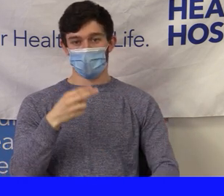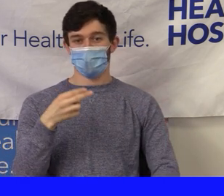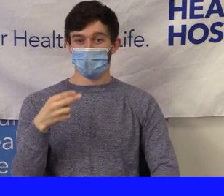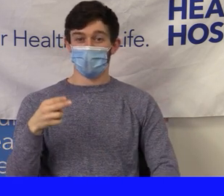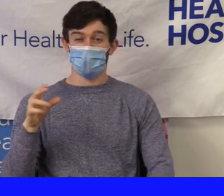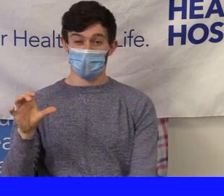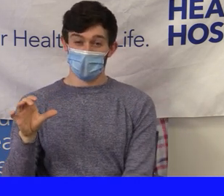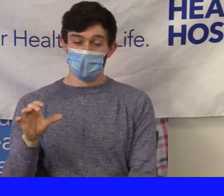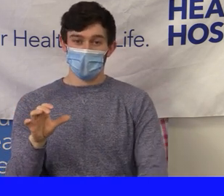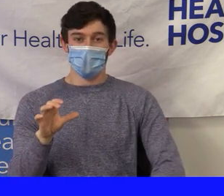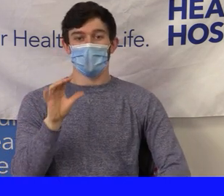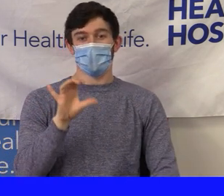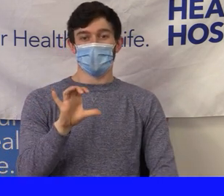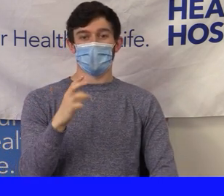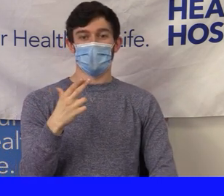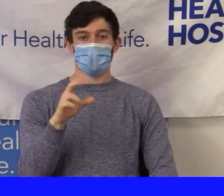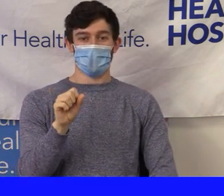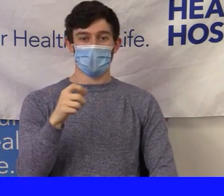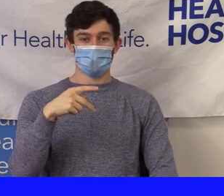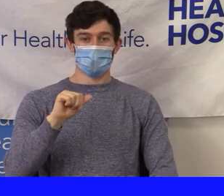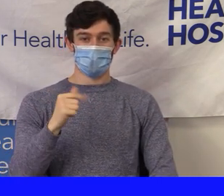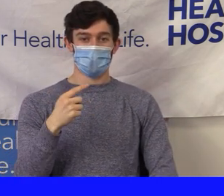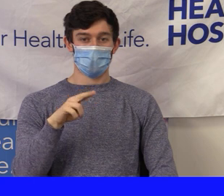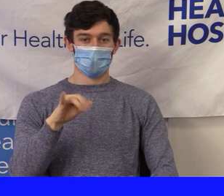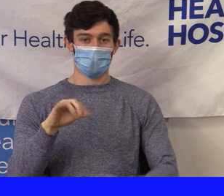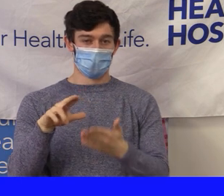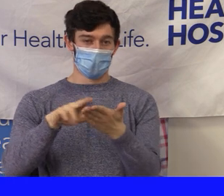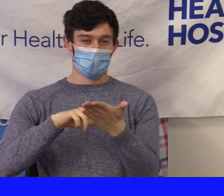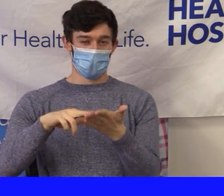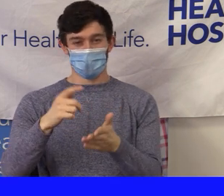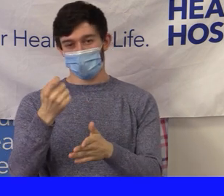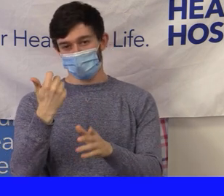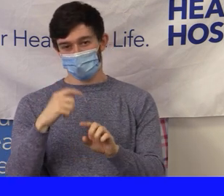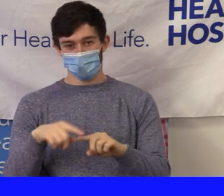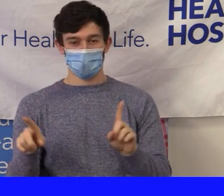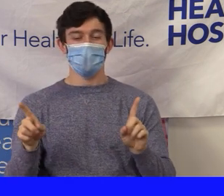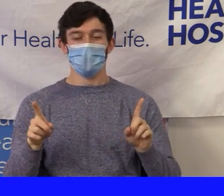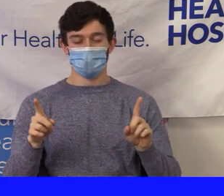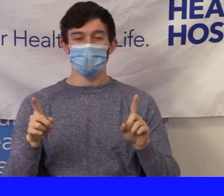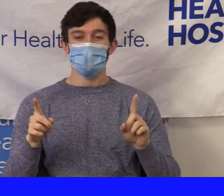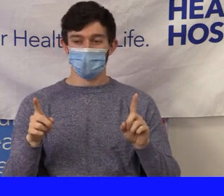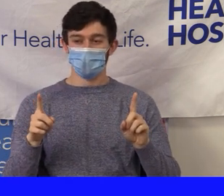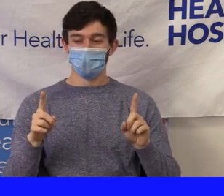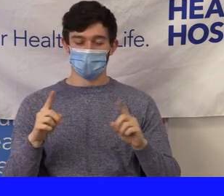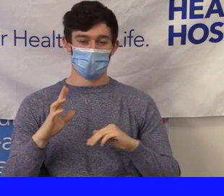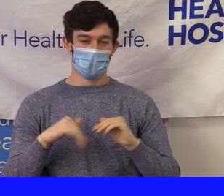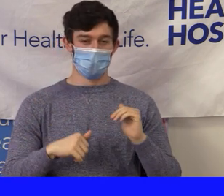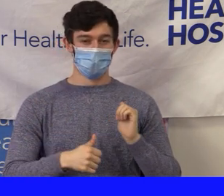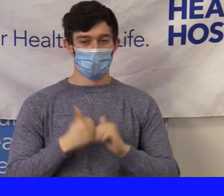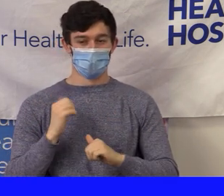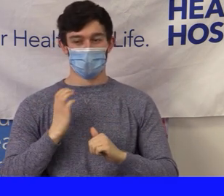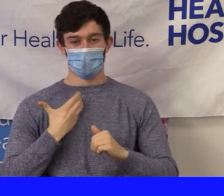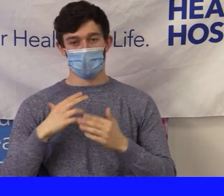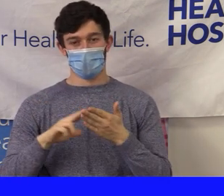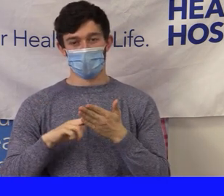Hospitals, the CHS PAGNY contract is different from, I think, most of the affiliate contracts in the system. First